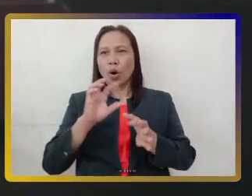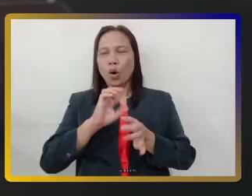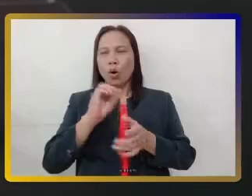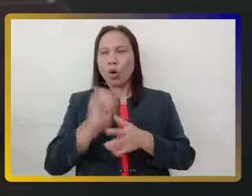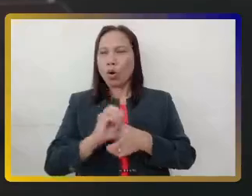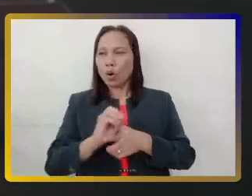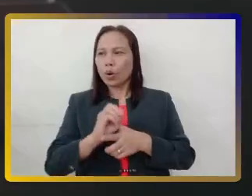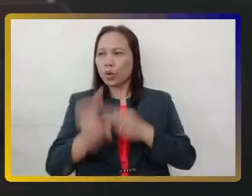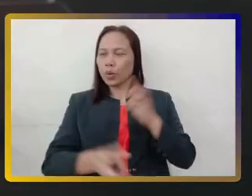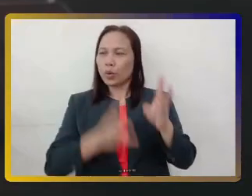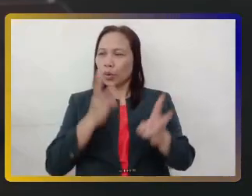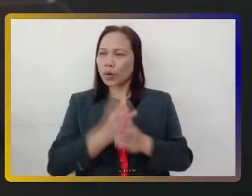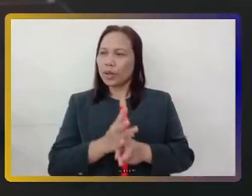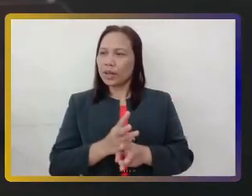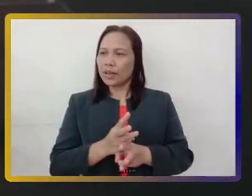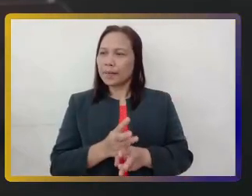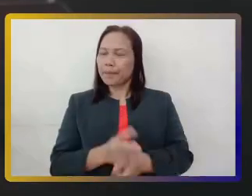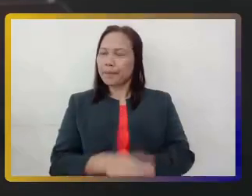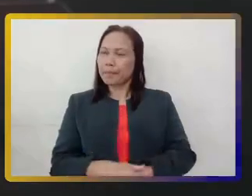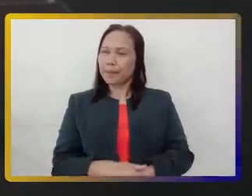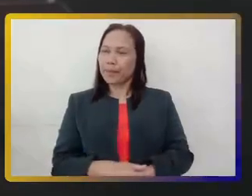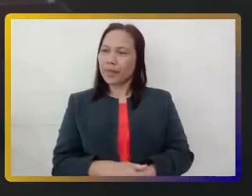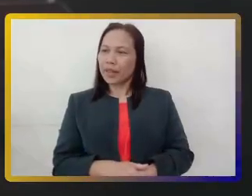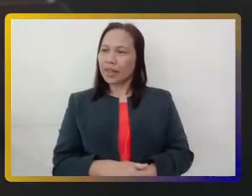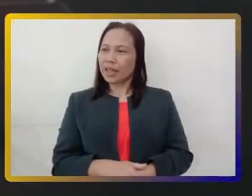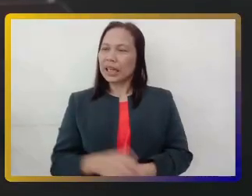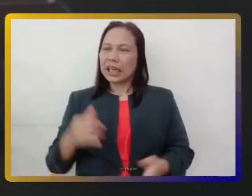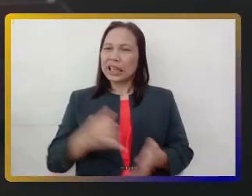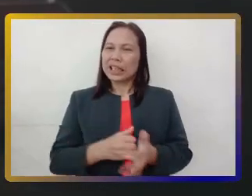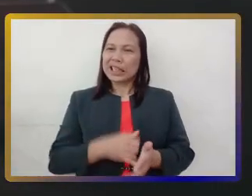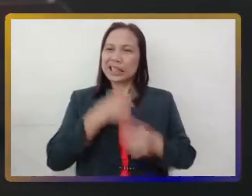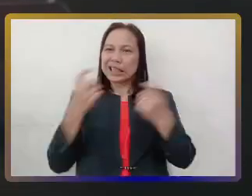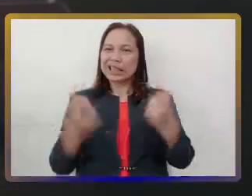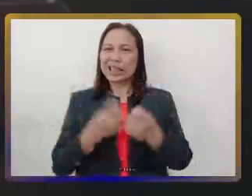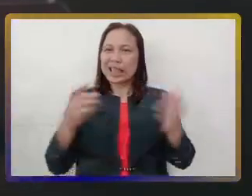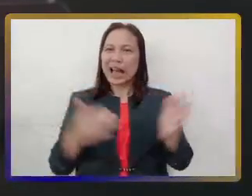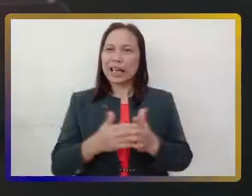against God or It will bring you to bring Joy in